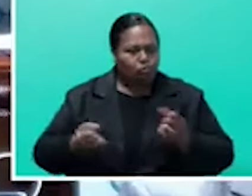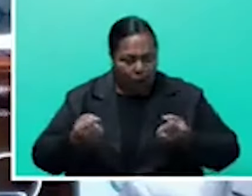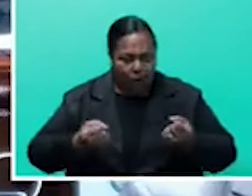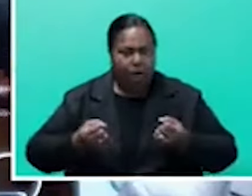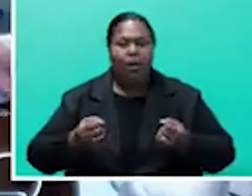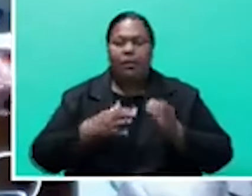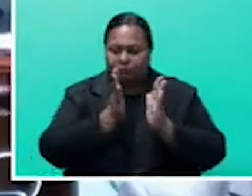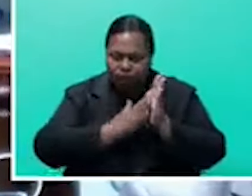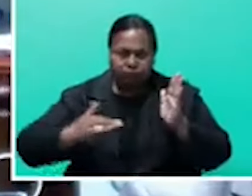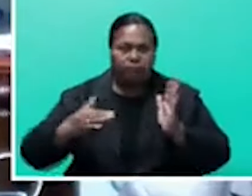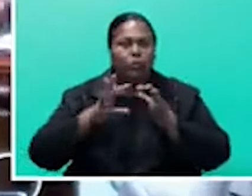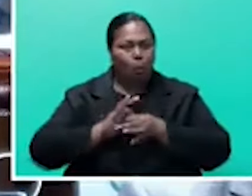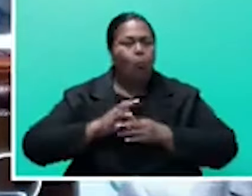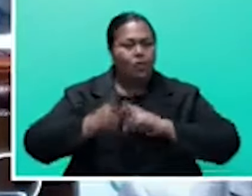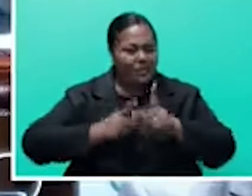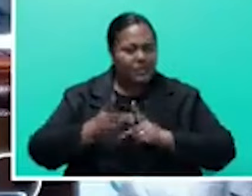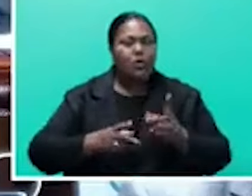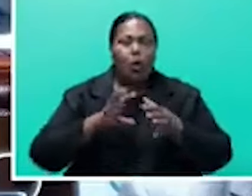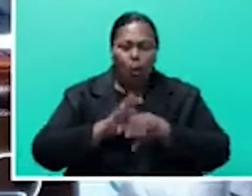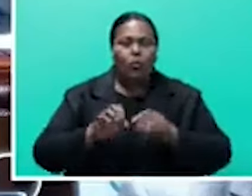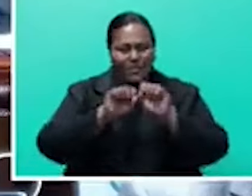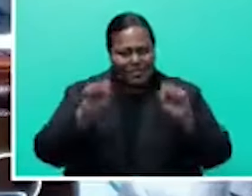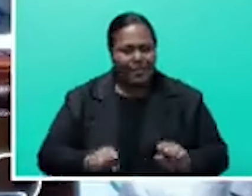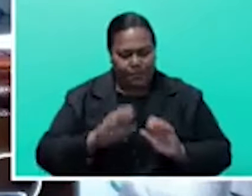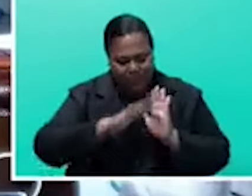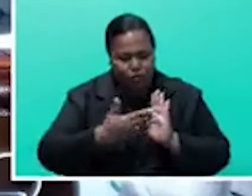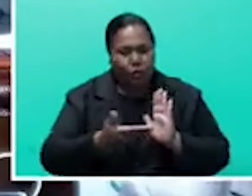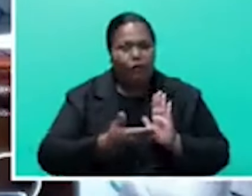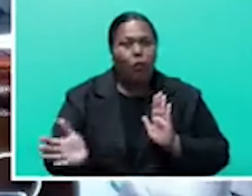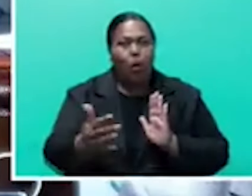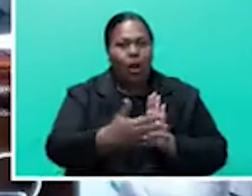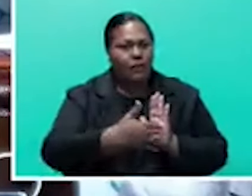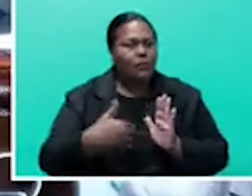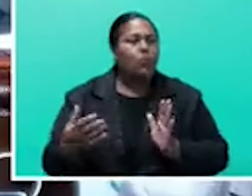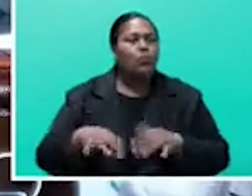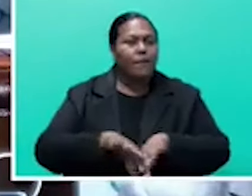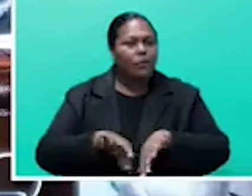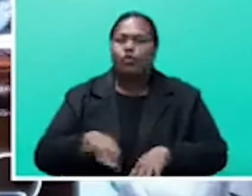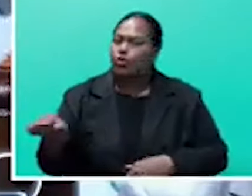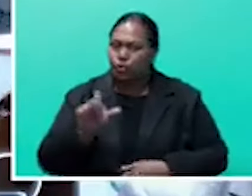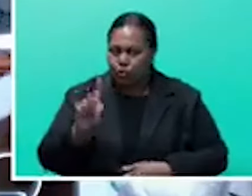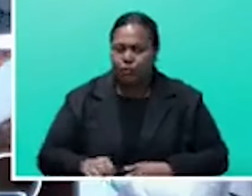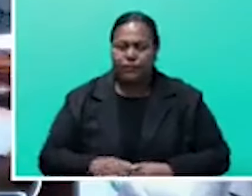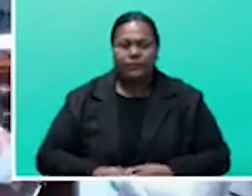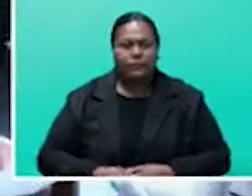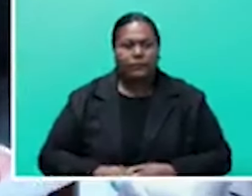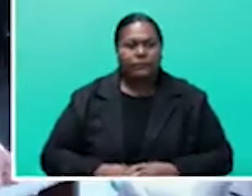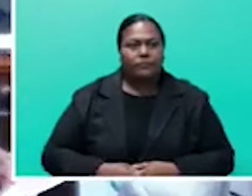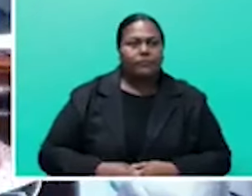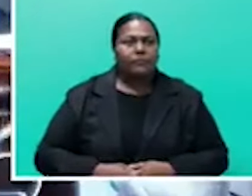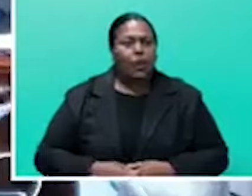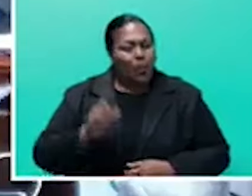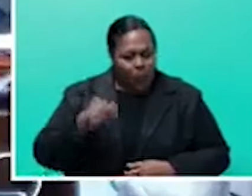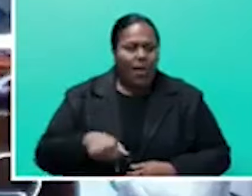processes, will have its own system of collecting rubbish, and that will be done. This is what, Mr.